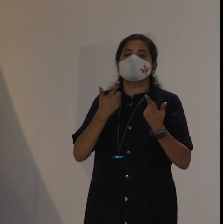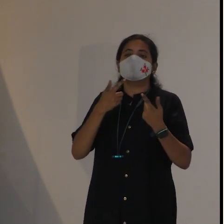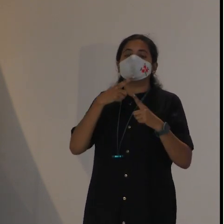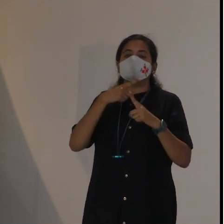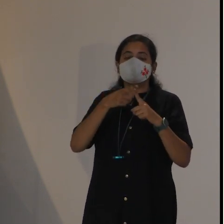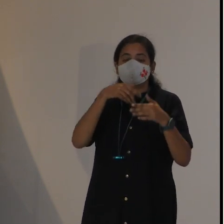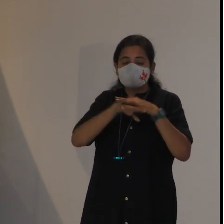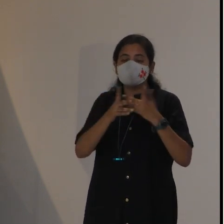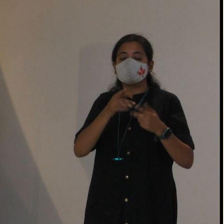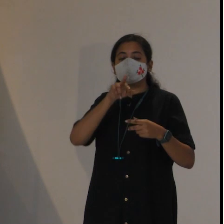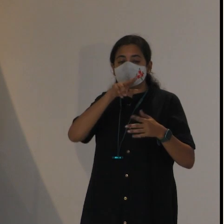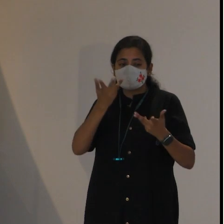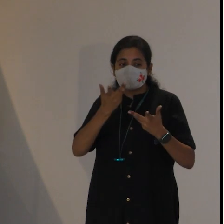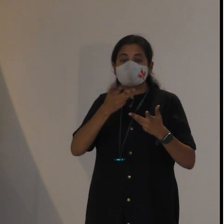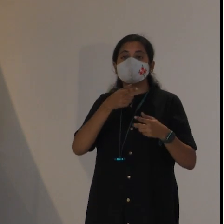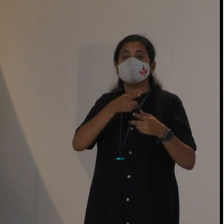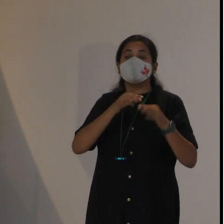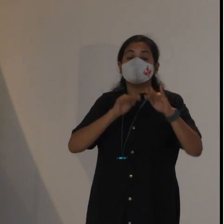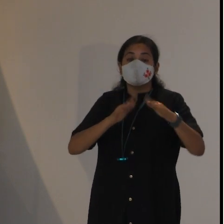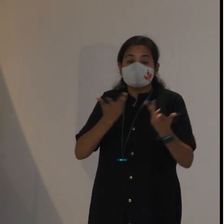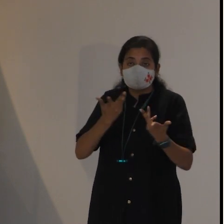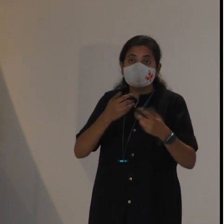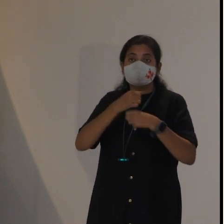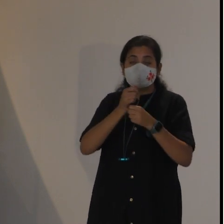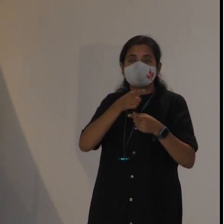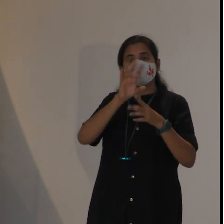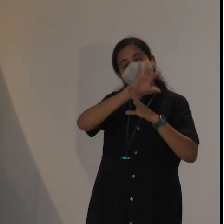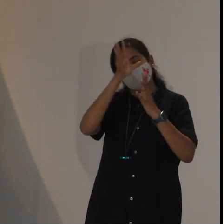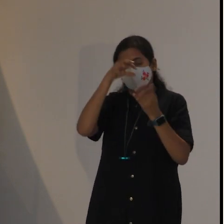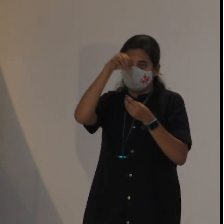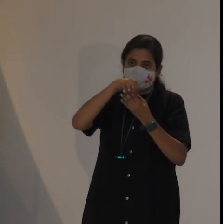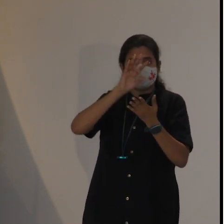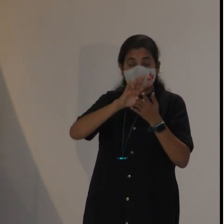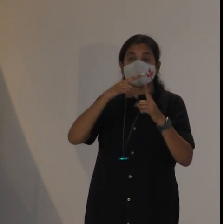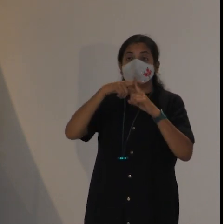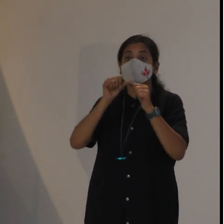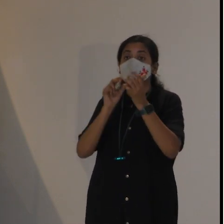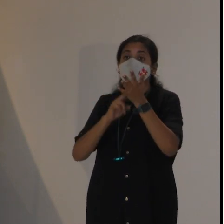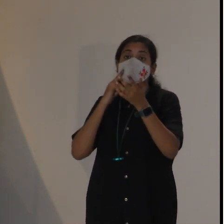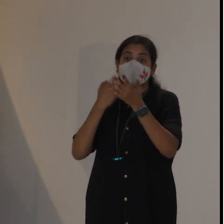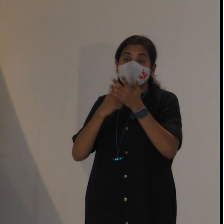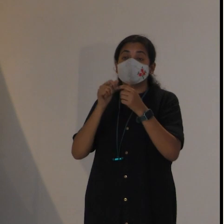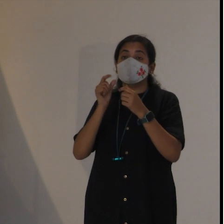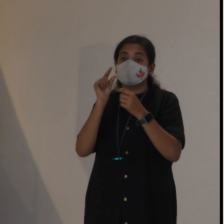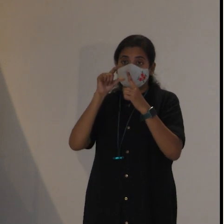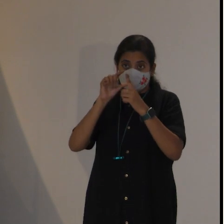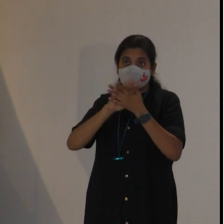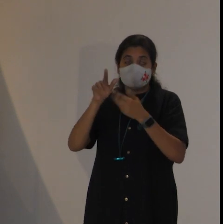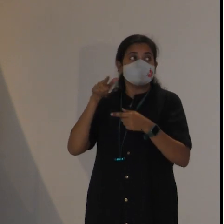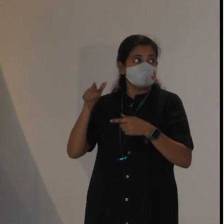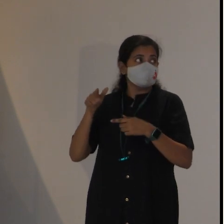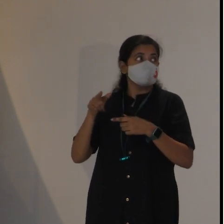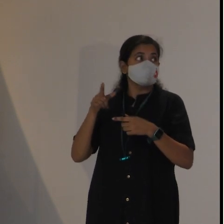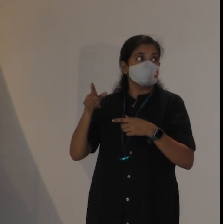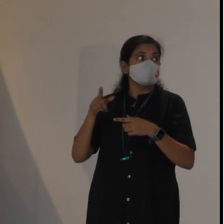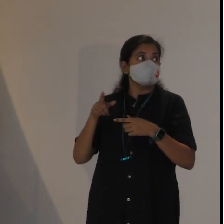biblical references that are used based on which the object is created. And then I send it to Anirudh. And then Anirudh writes back to me and says, I don't understand any